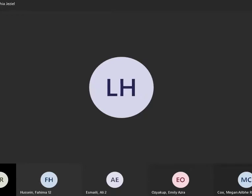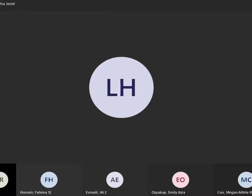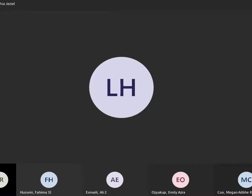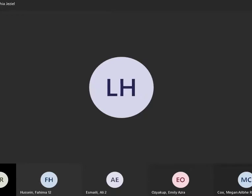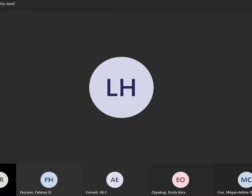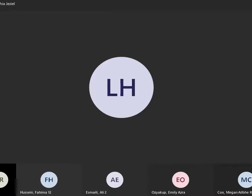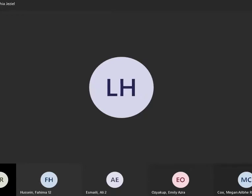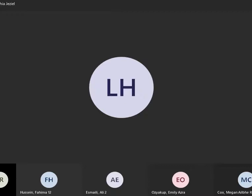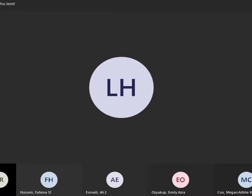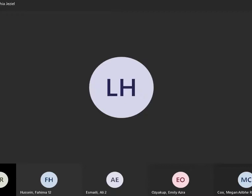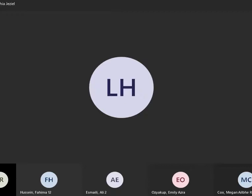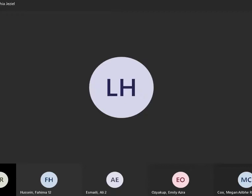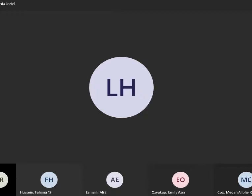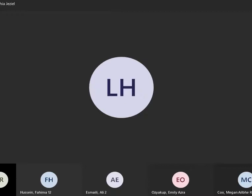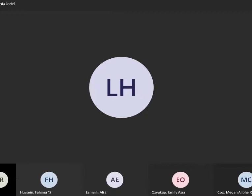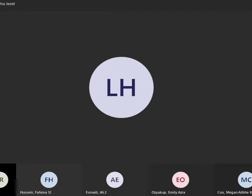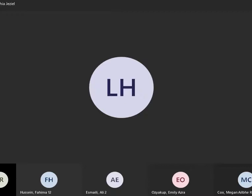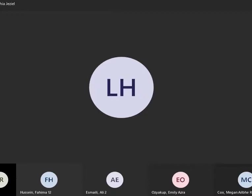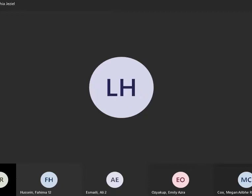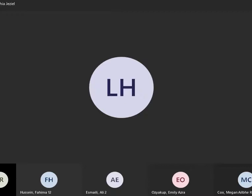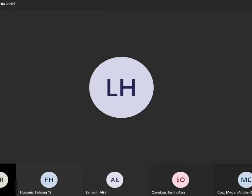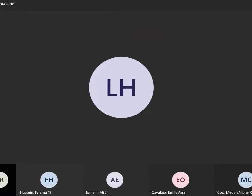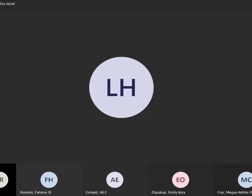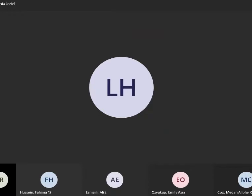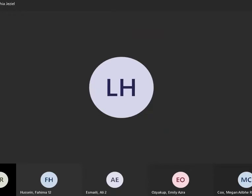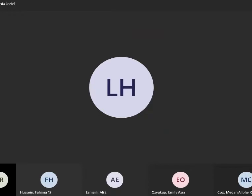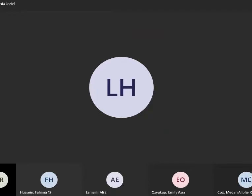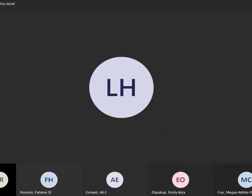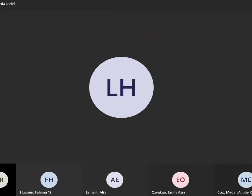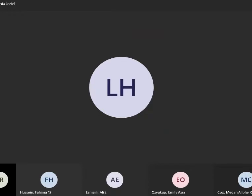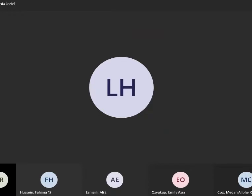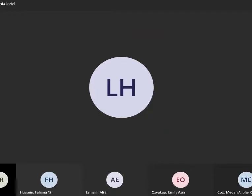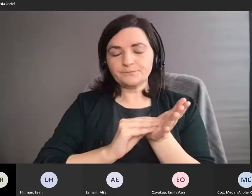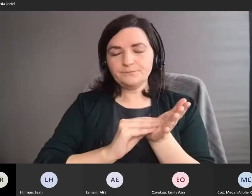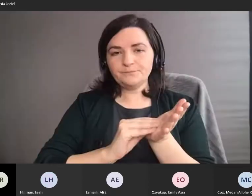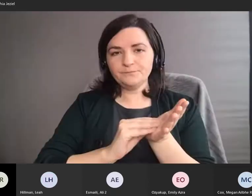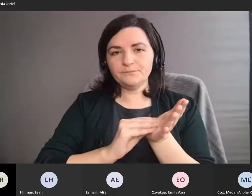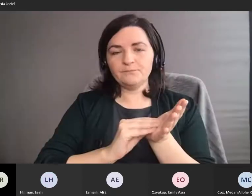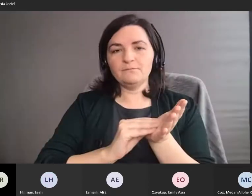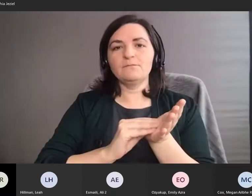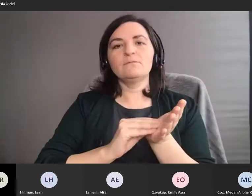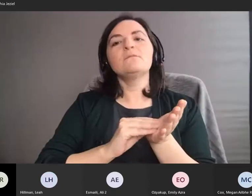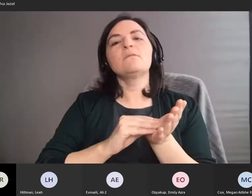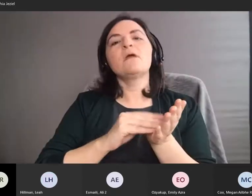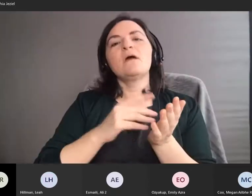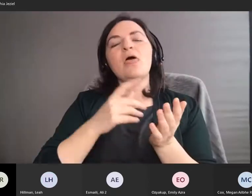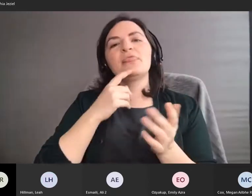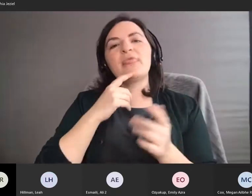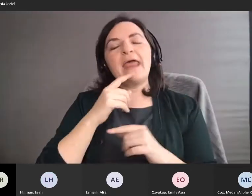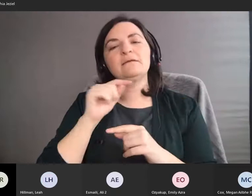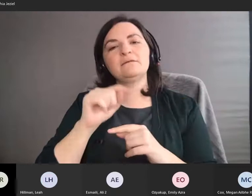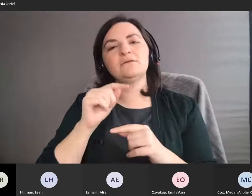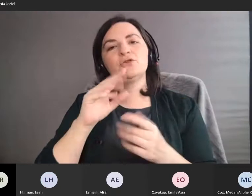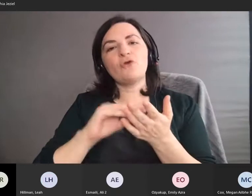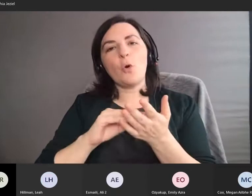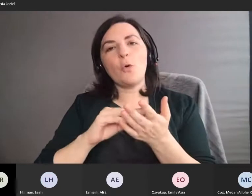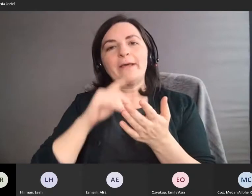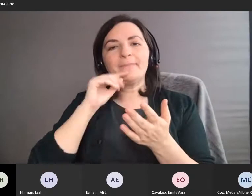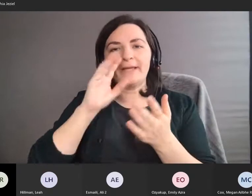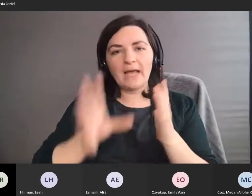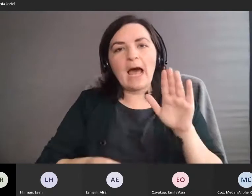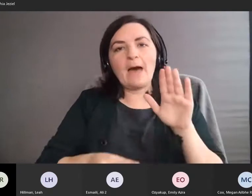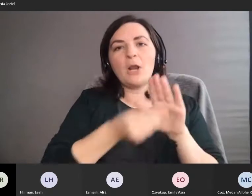so from 10 o'clock till 11 o'clock, I'll record this and I will download the recording and